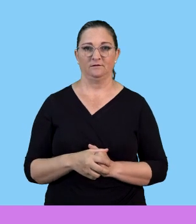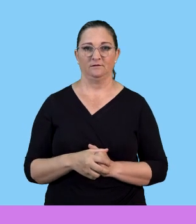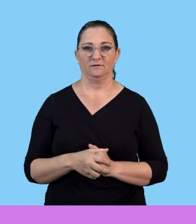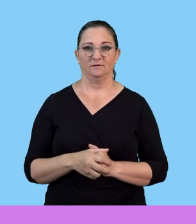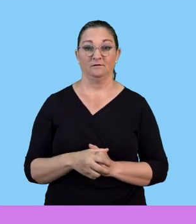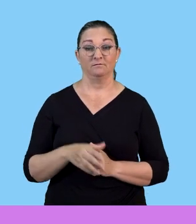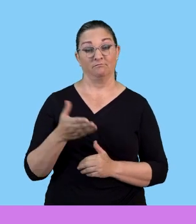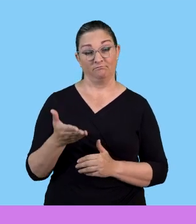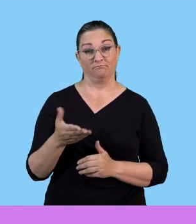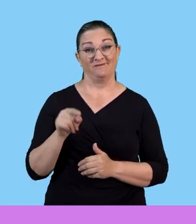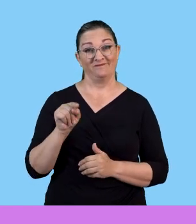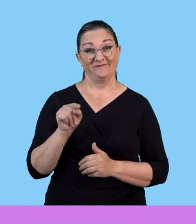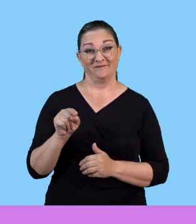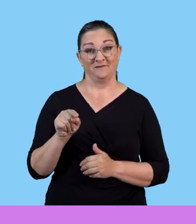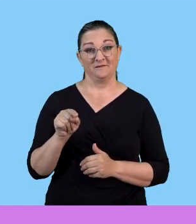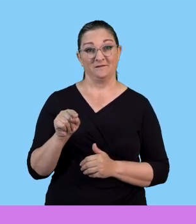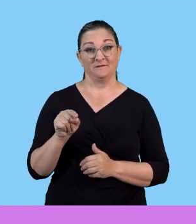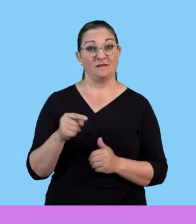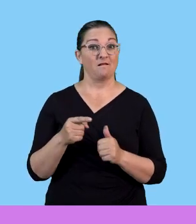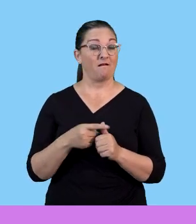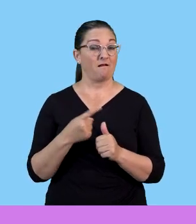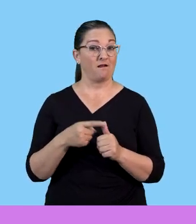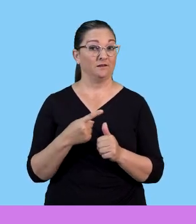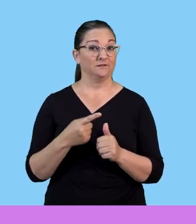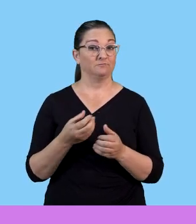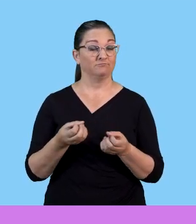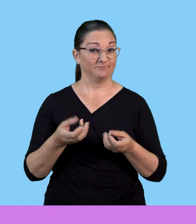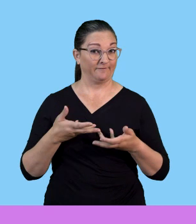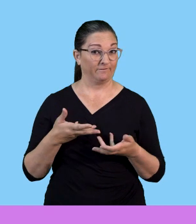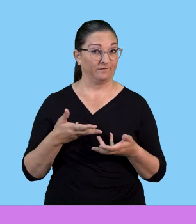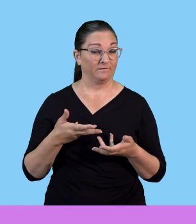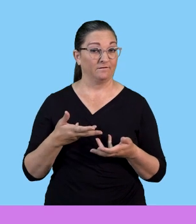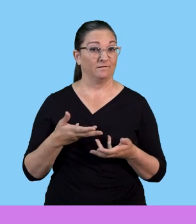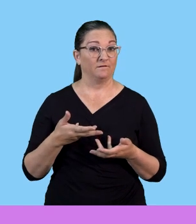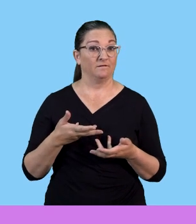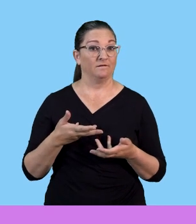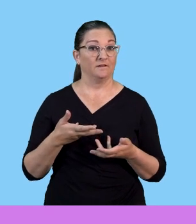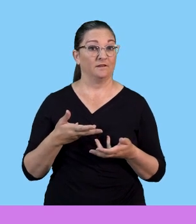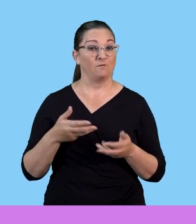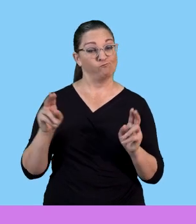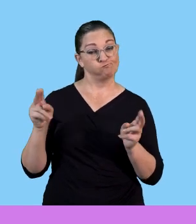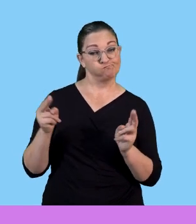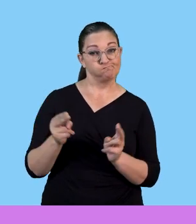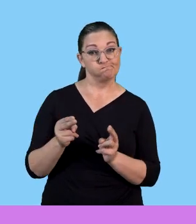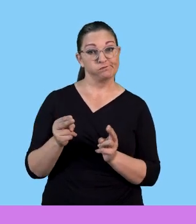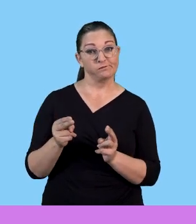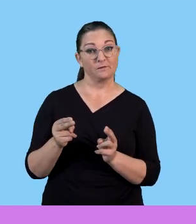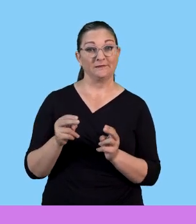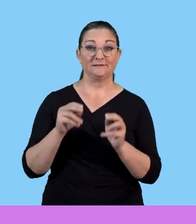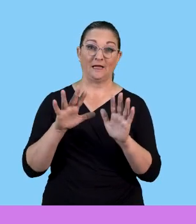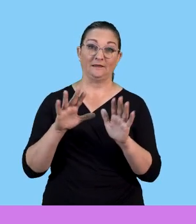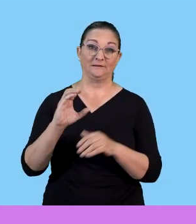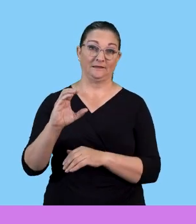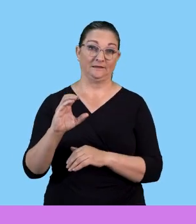10,000. And that is then going to be